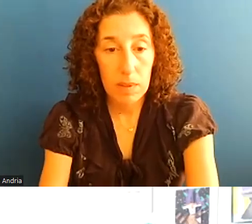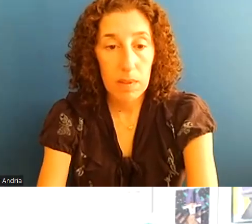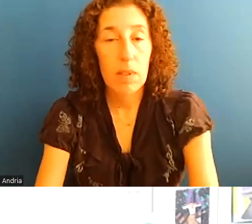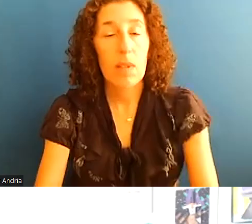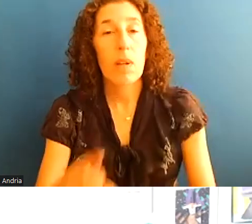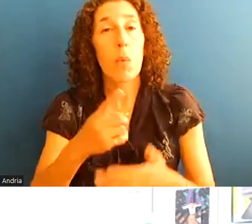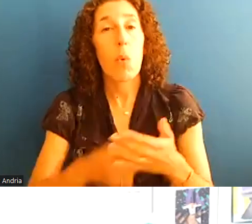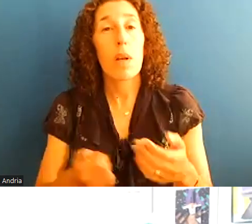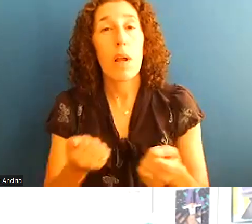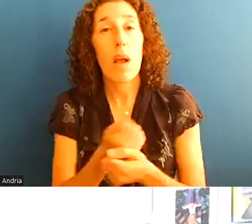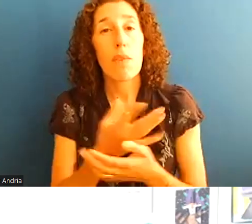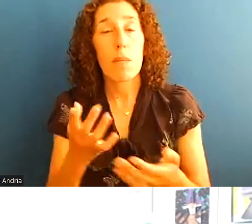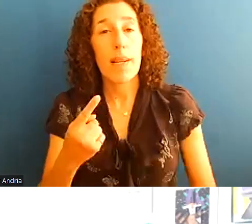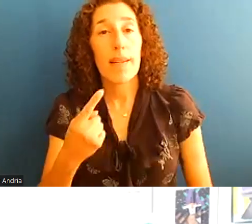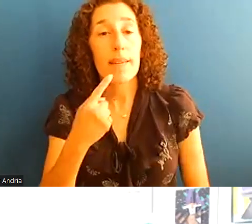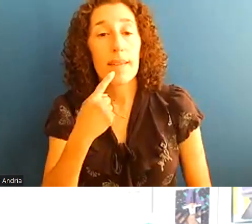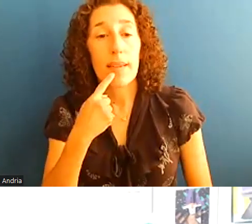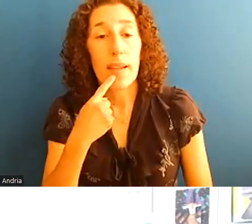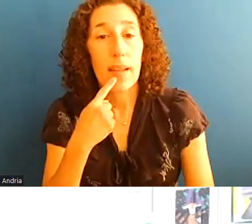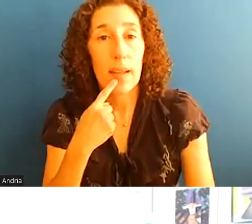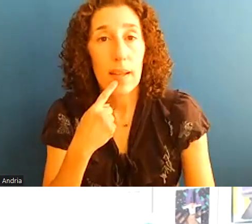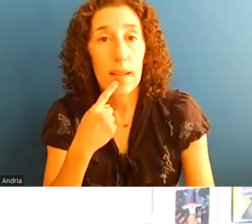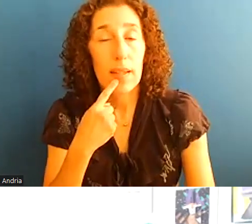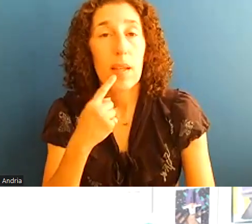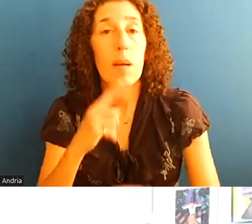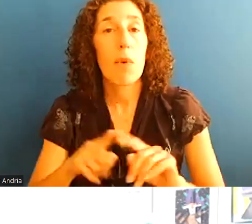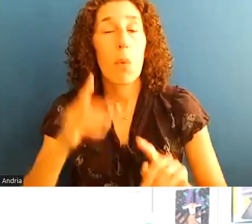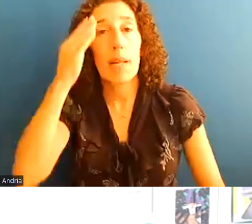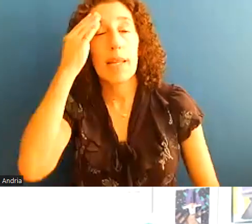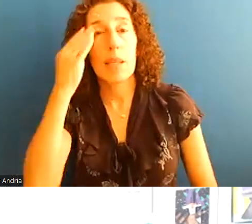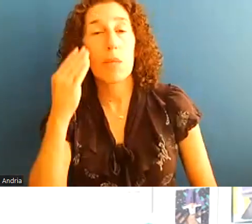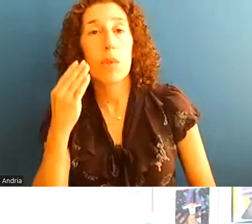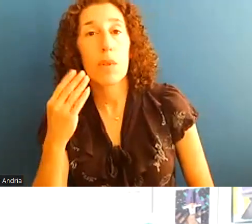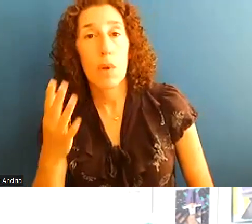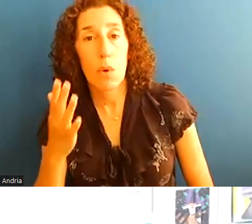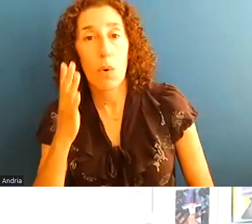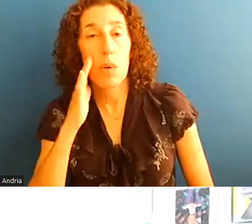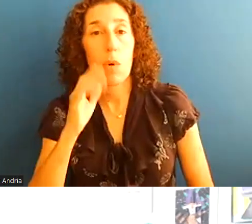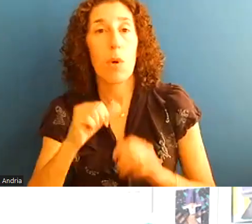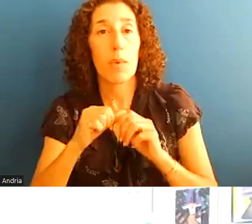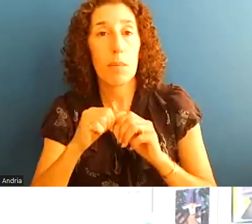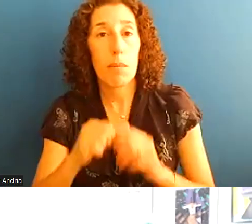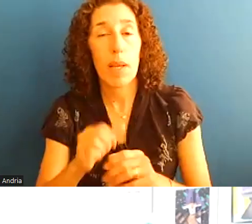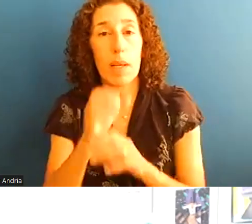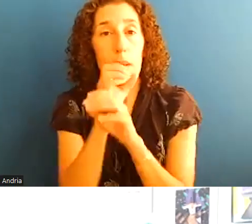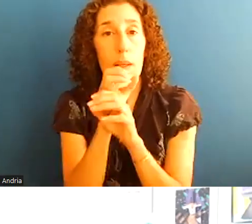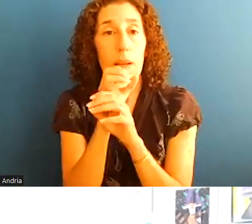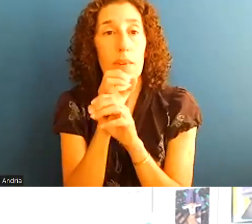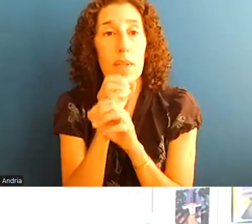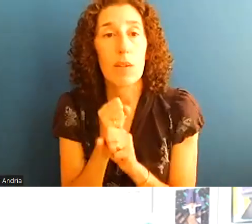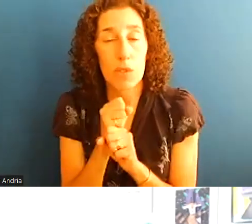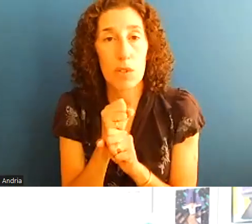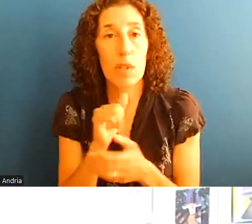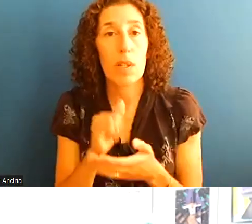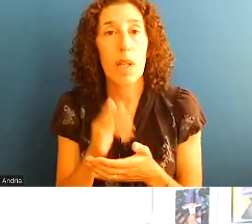just said, but we do let them know that it will remain confidential and that it will be stored at our local